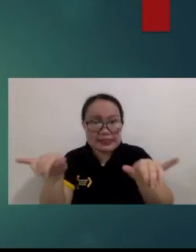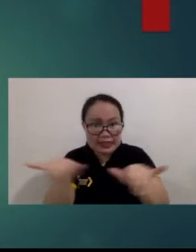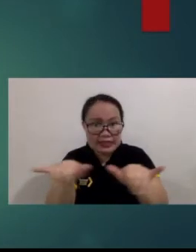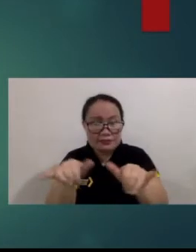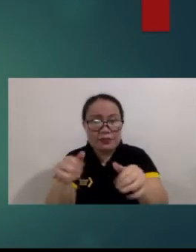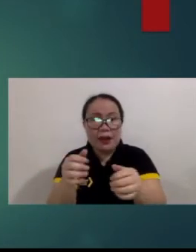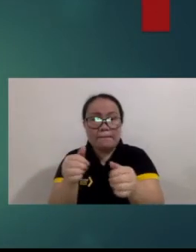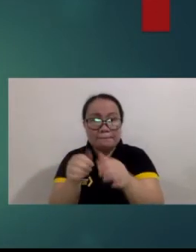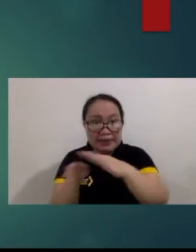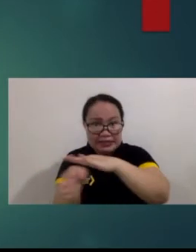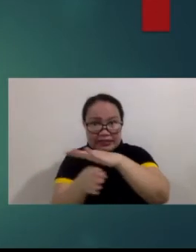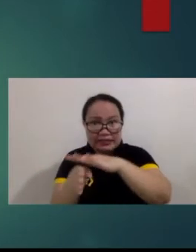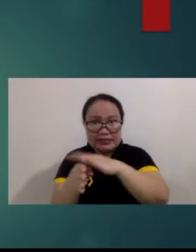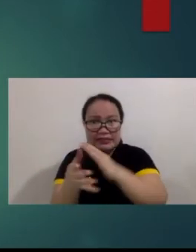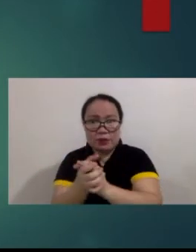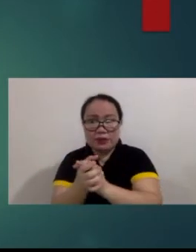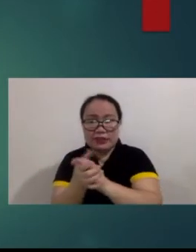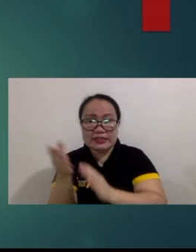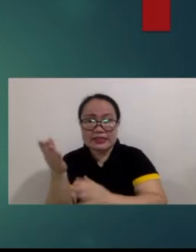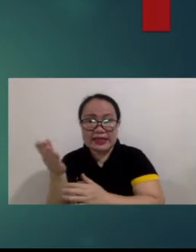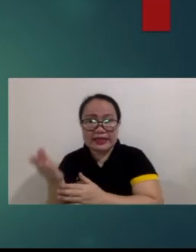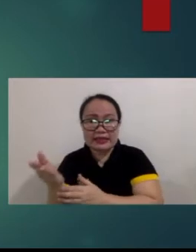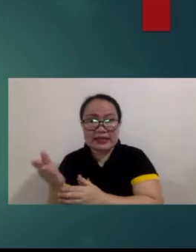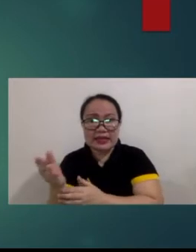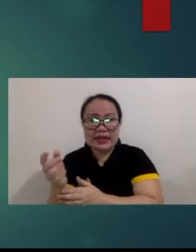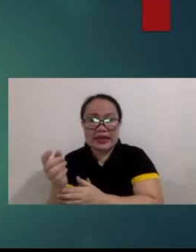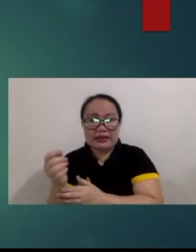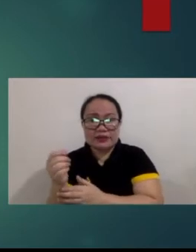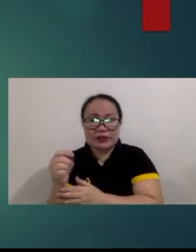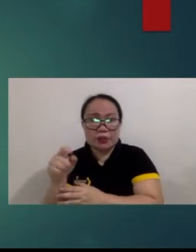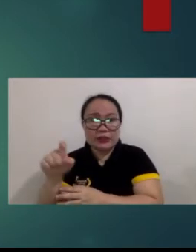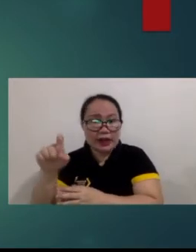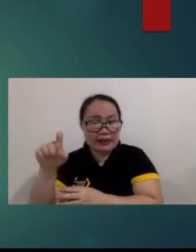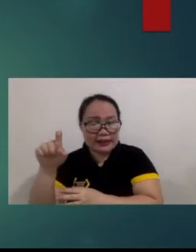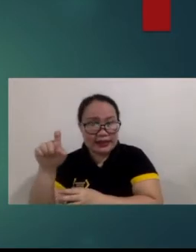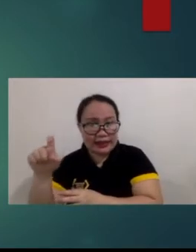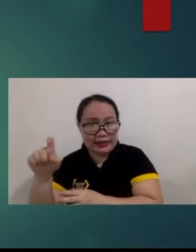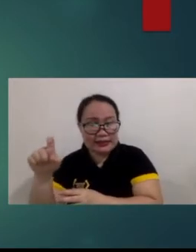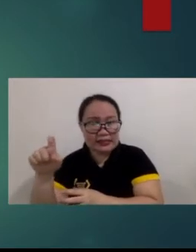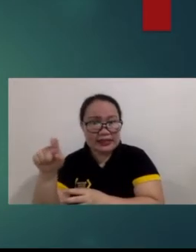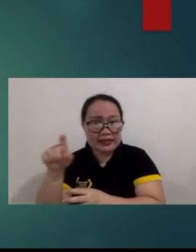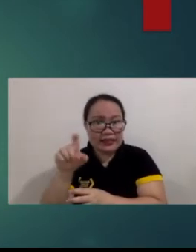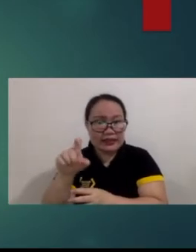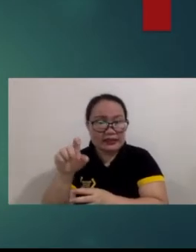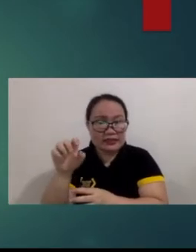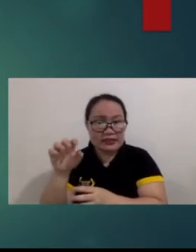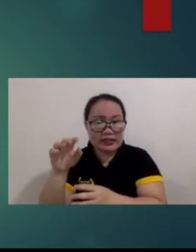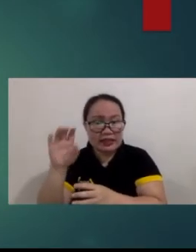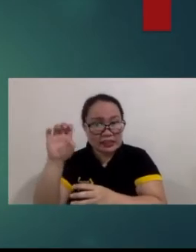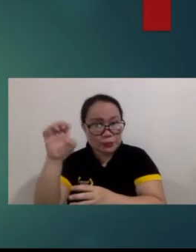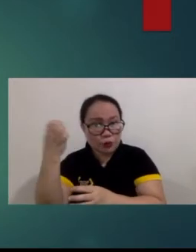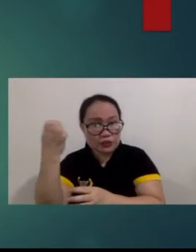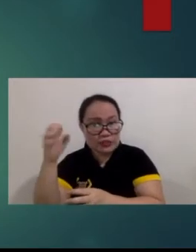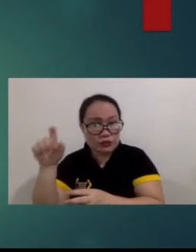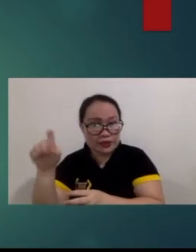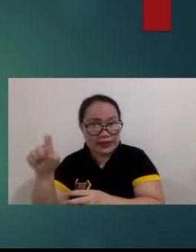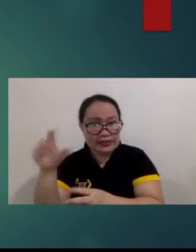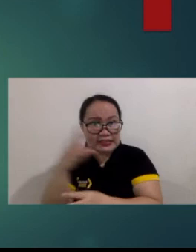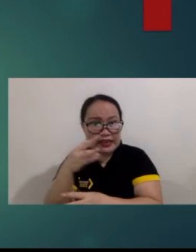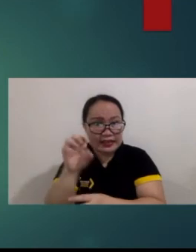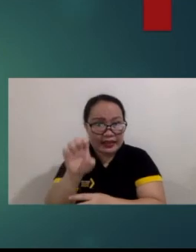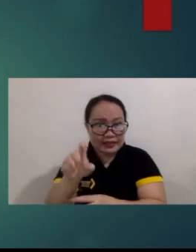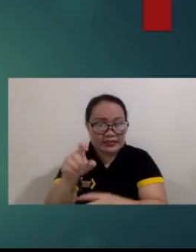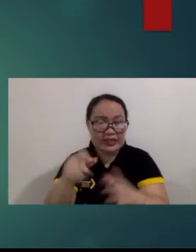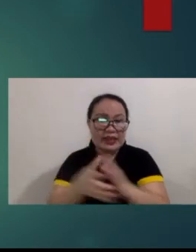of the same basis. So in this case, you can only add x and x, exponents of